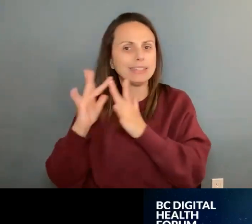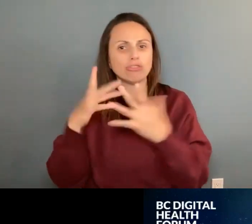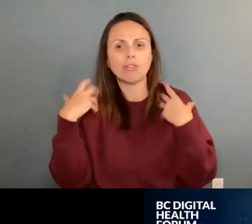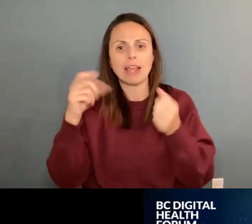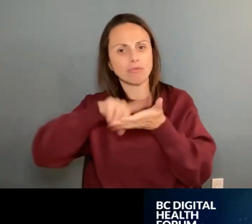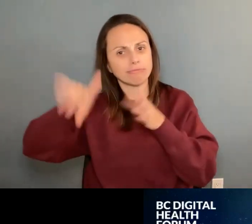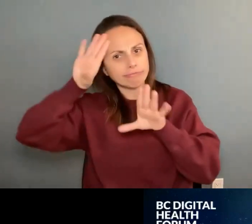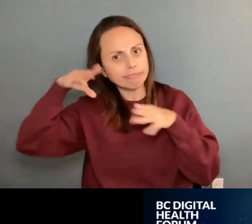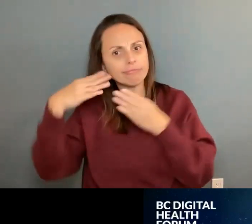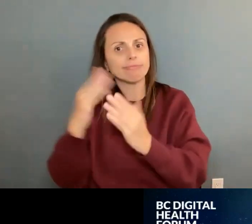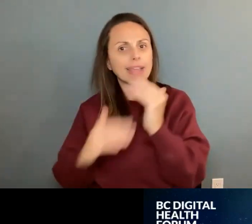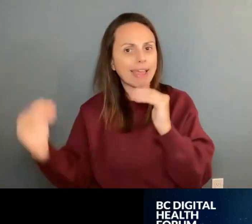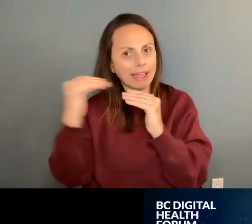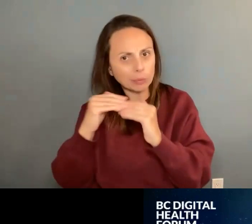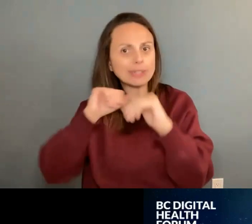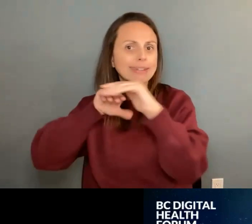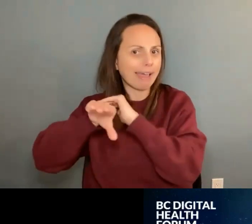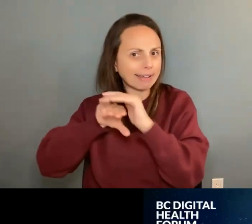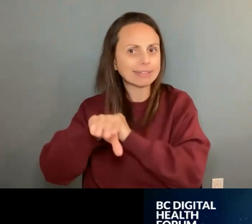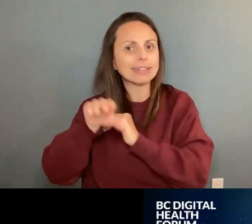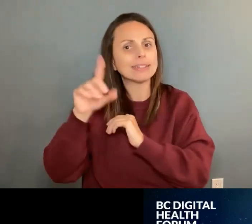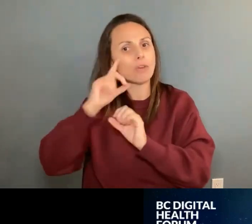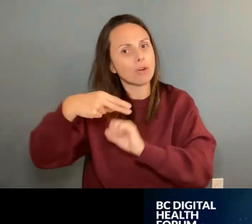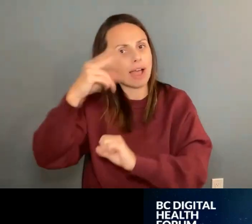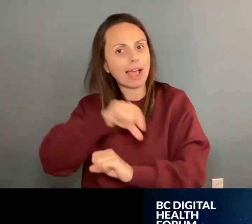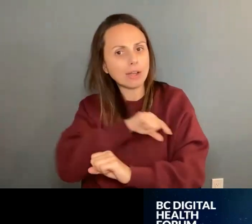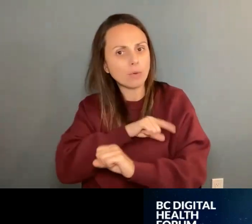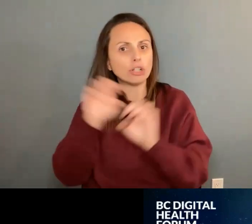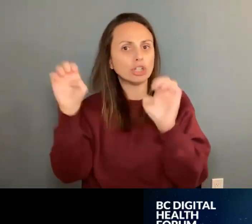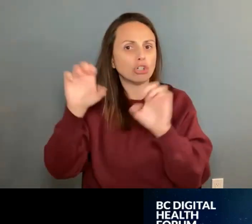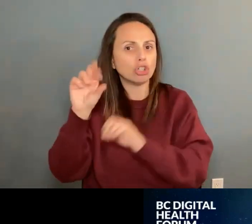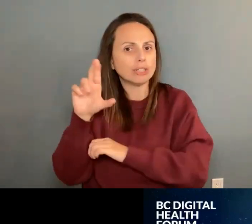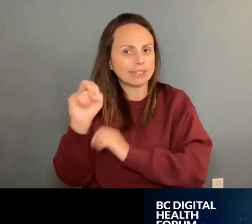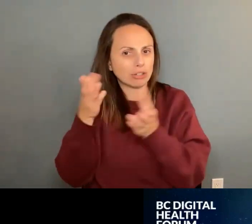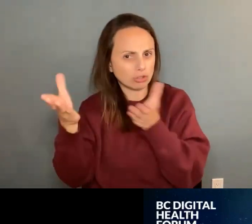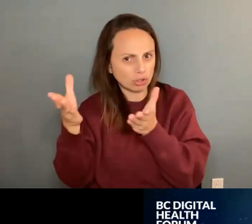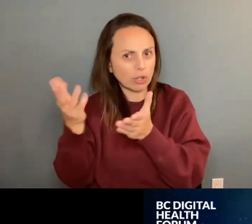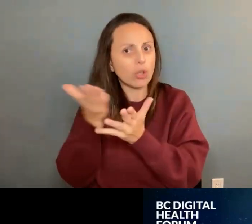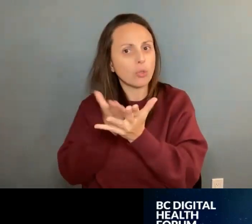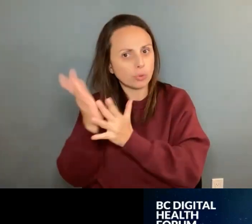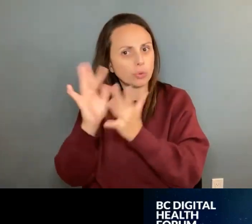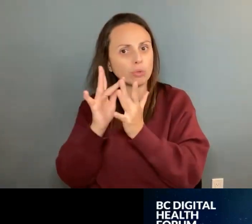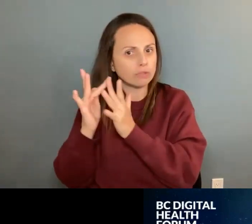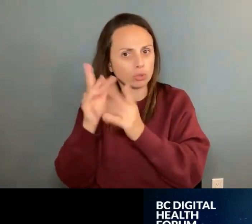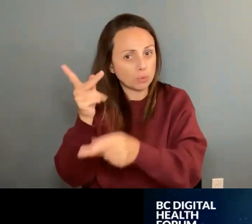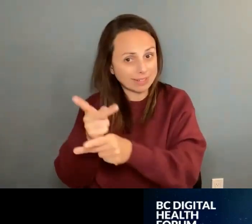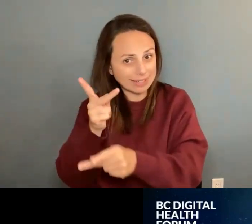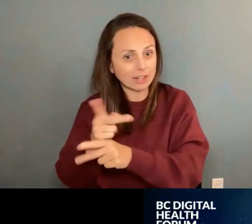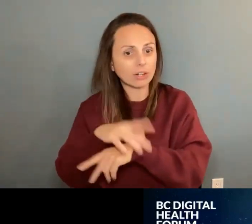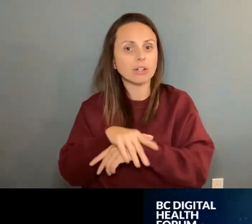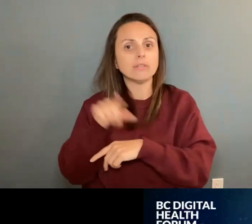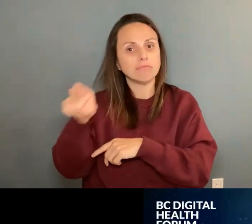research focuses on equity of access to high quality urgent care services via virtual care, sensors